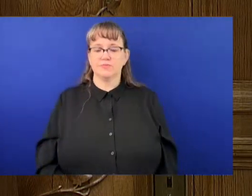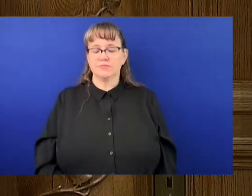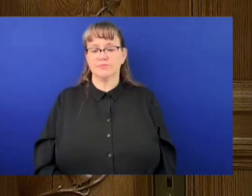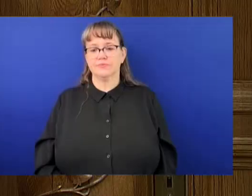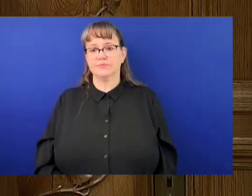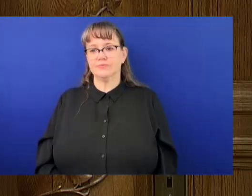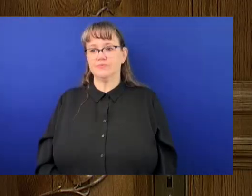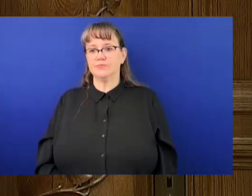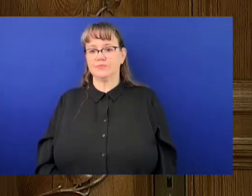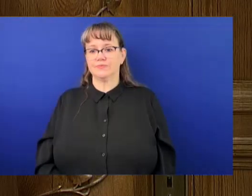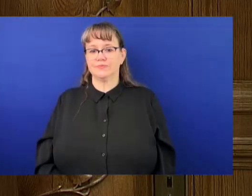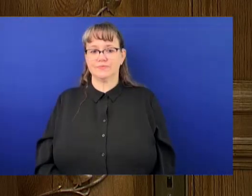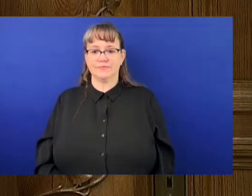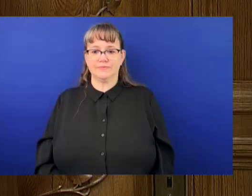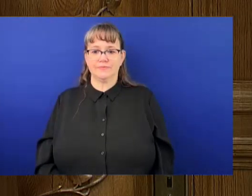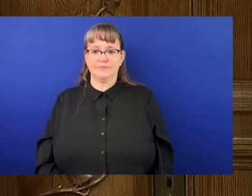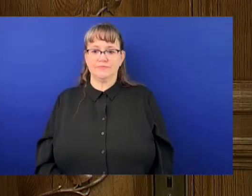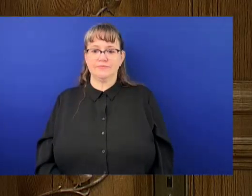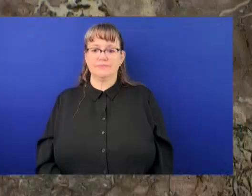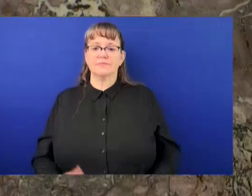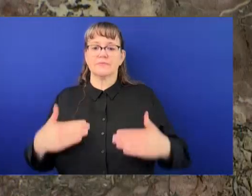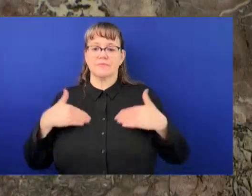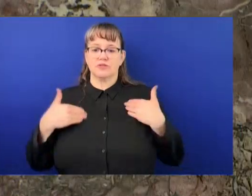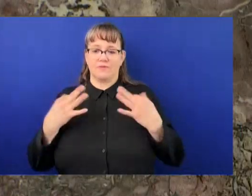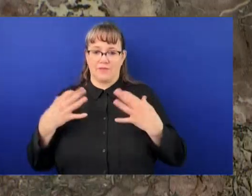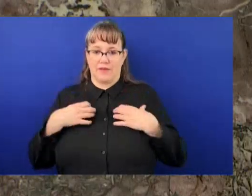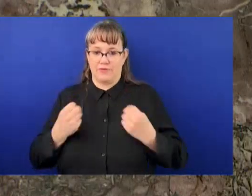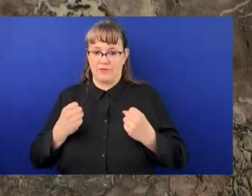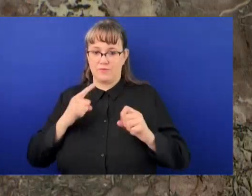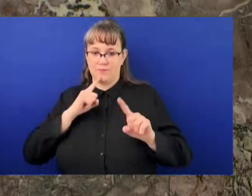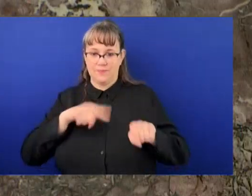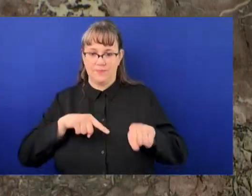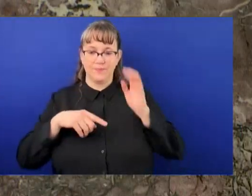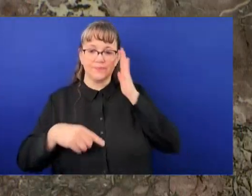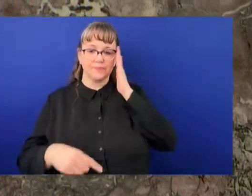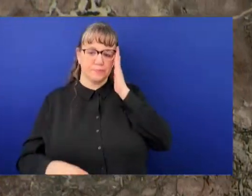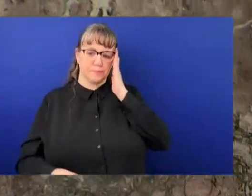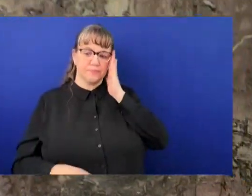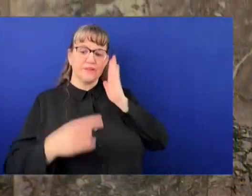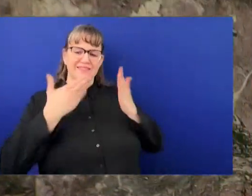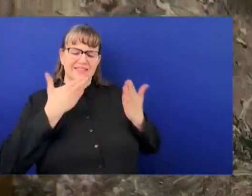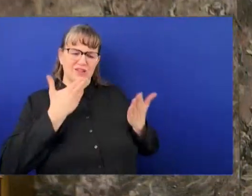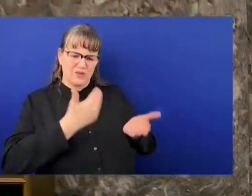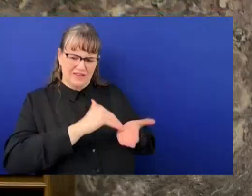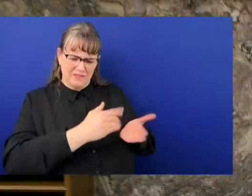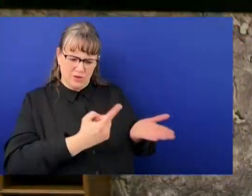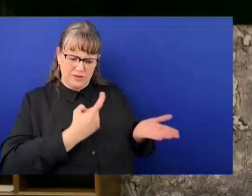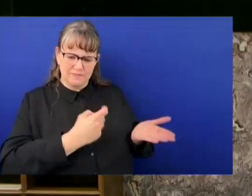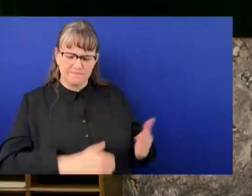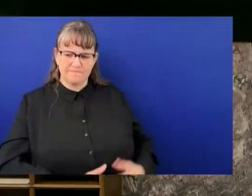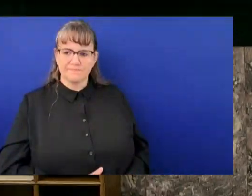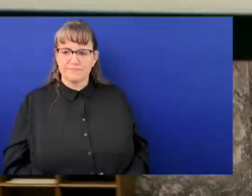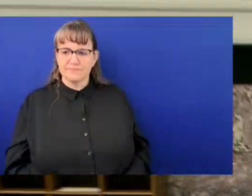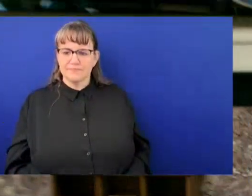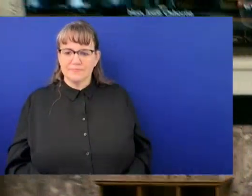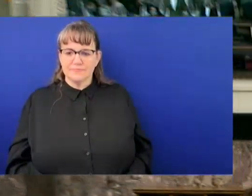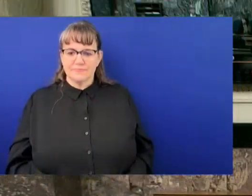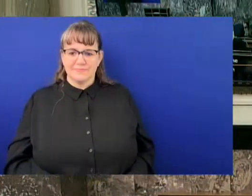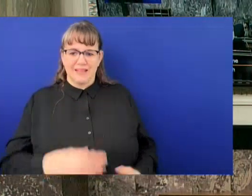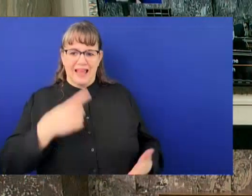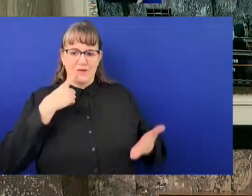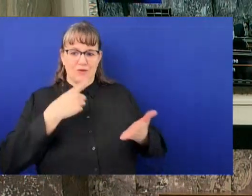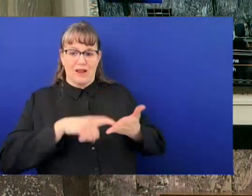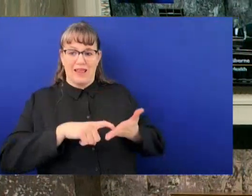Minister of Health. Thank you, Mr. Speaker, and thank you again to the member for the question. And I recognize, coming from a small rural community myself, that travel